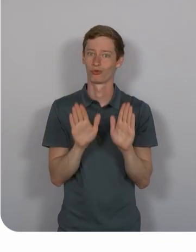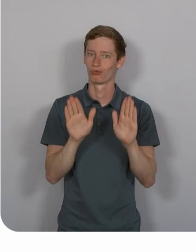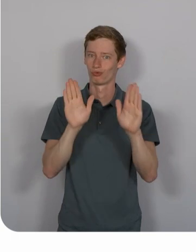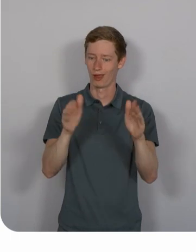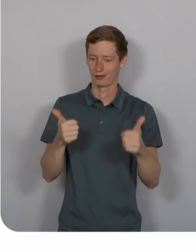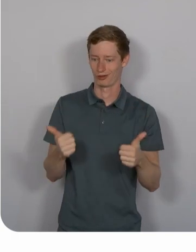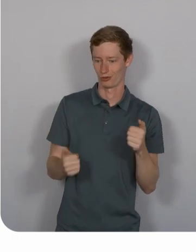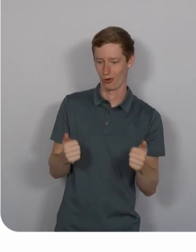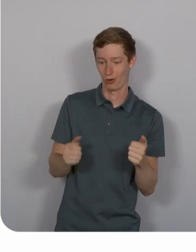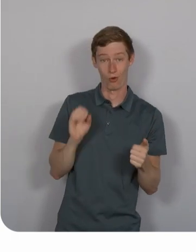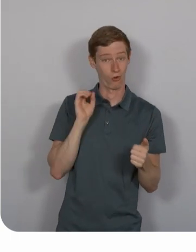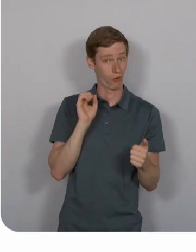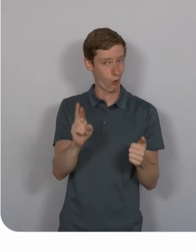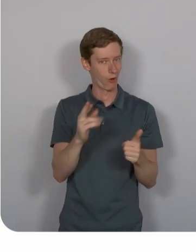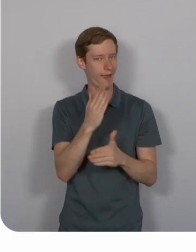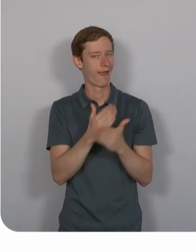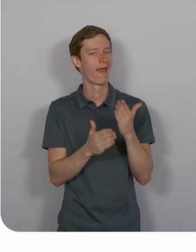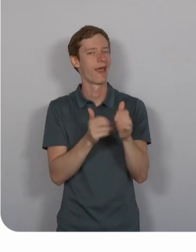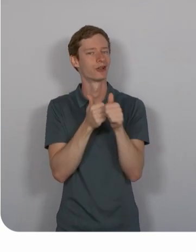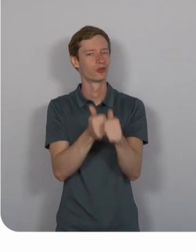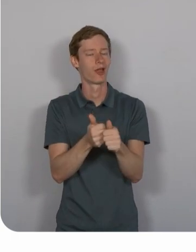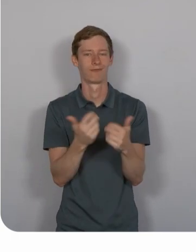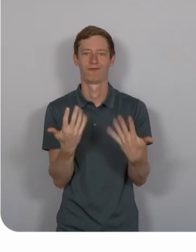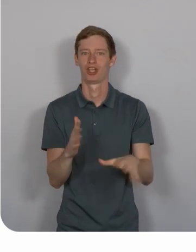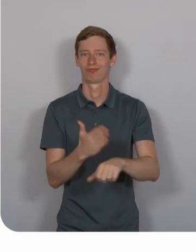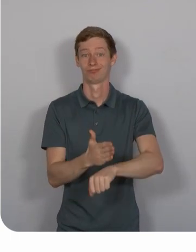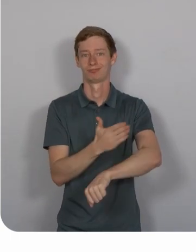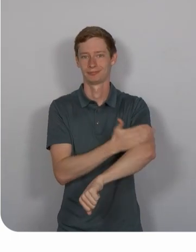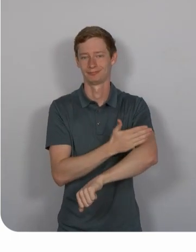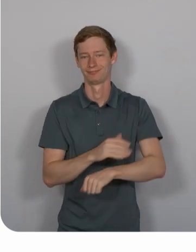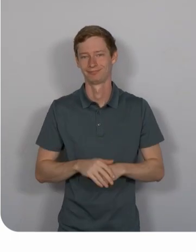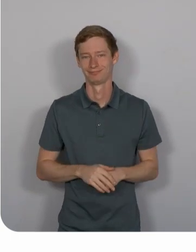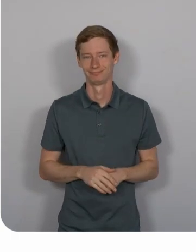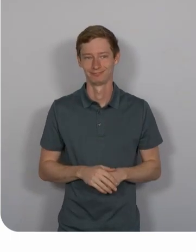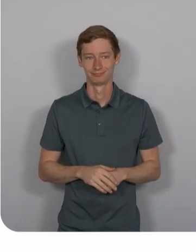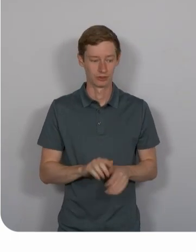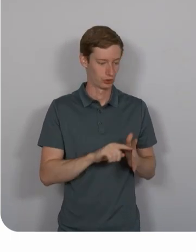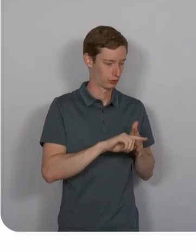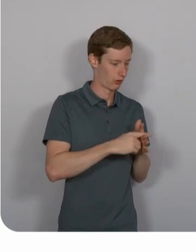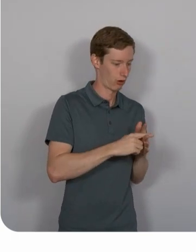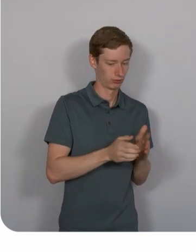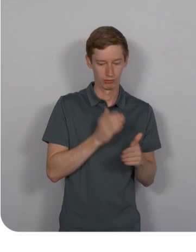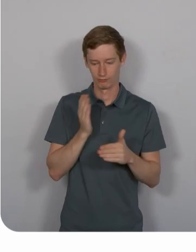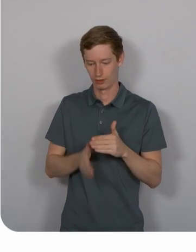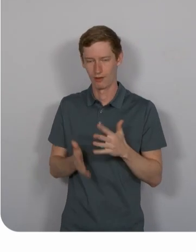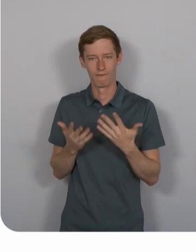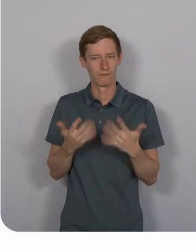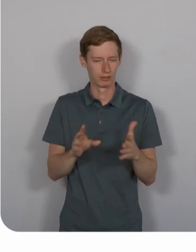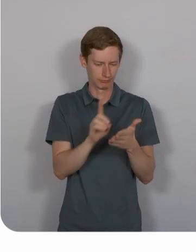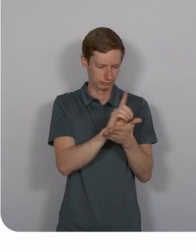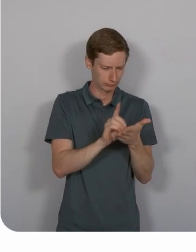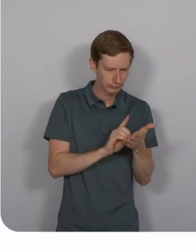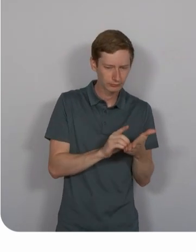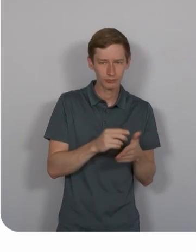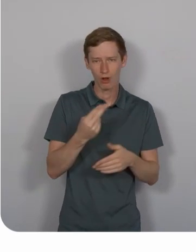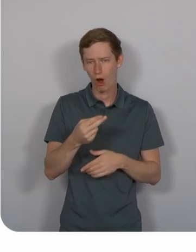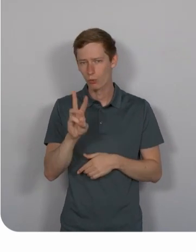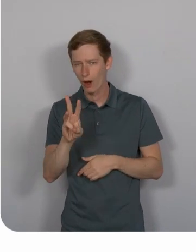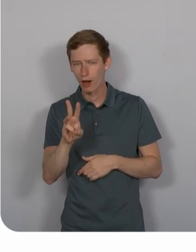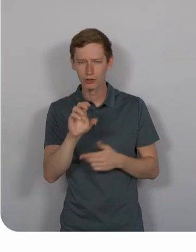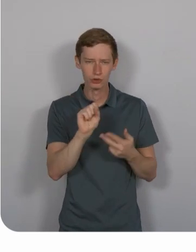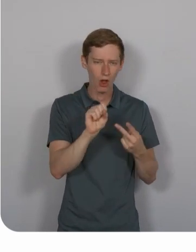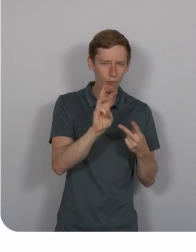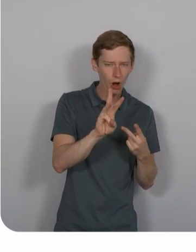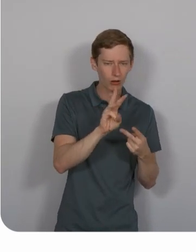awesome hand tracking that has just gotten a lot better. End to end, we have designed this thing and optimized it, the hardware stack, the software